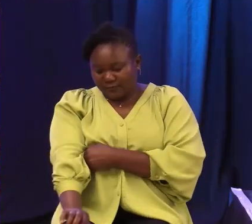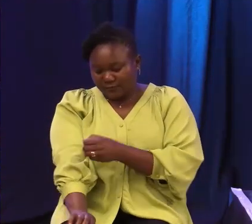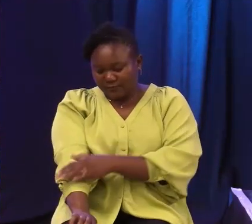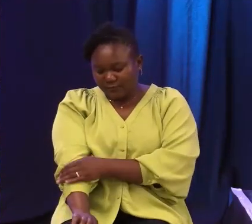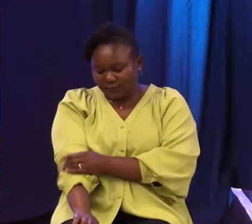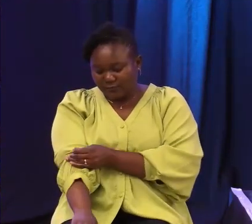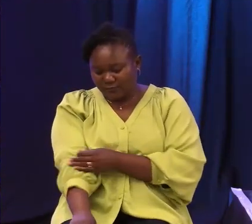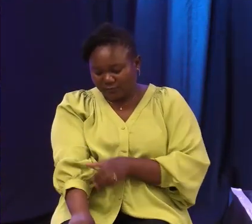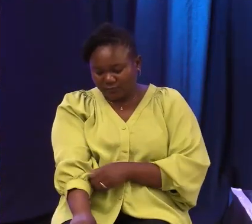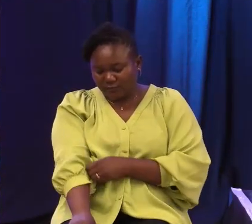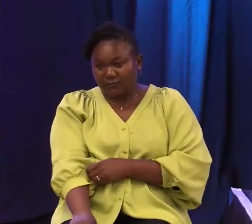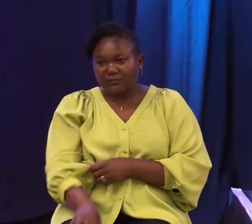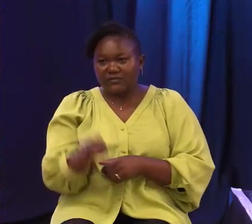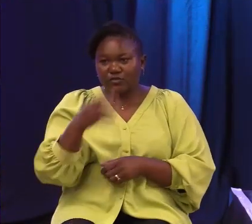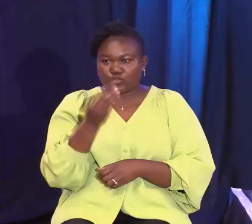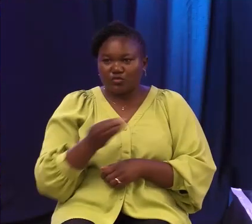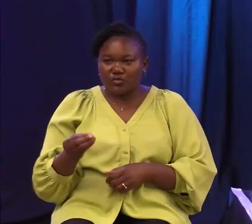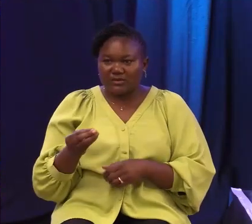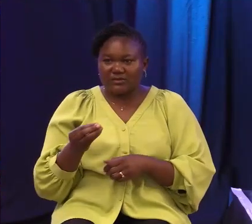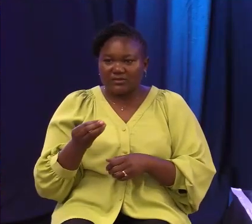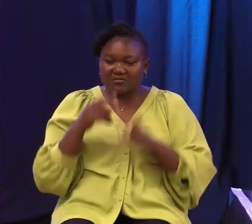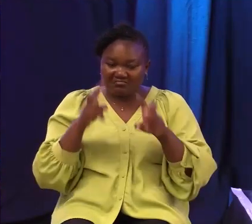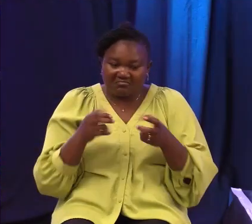This is a children's event.